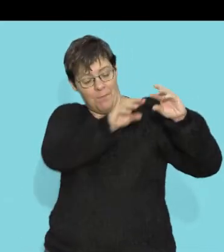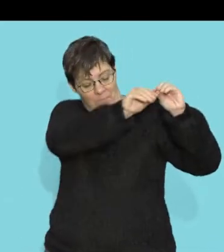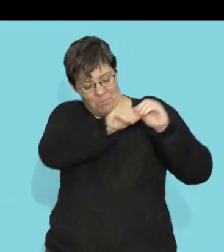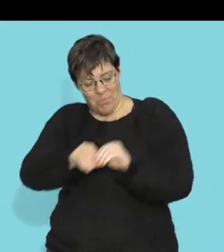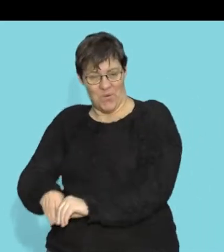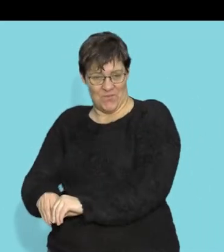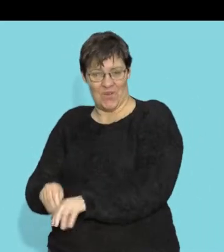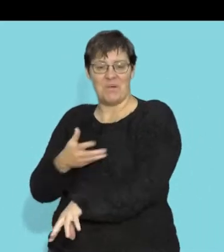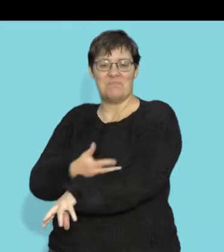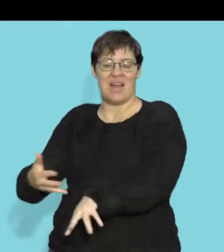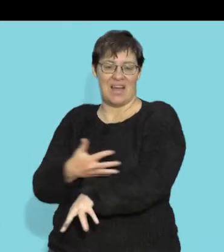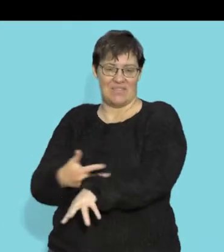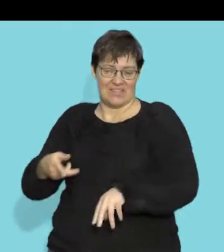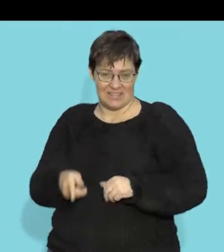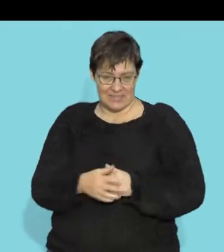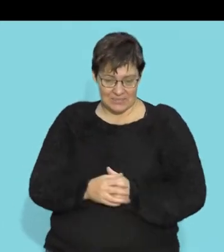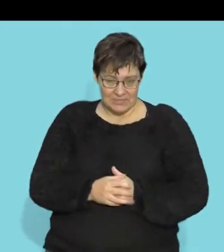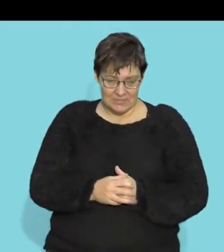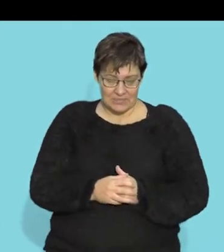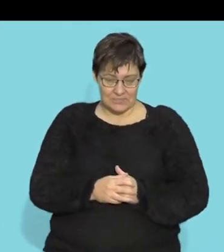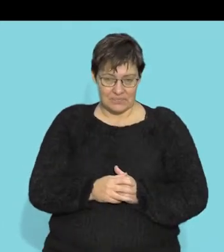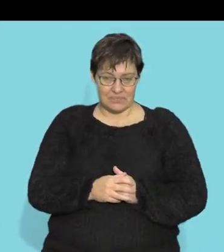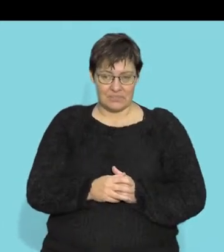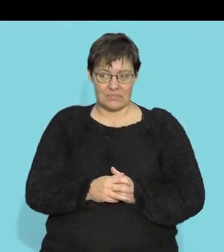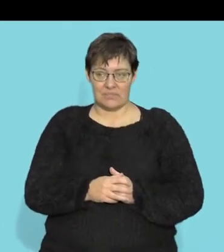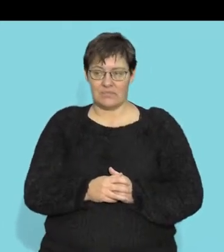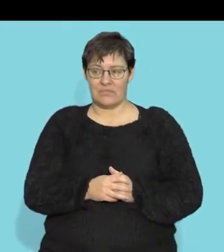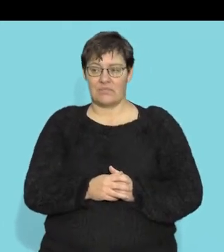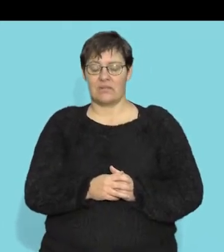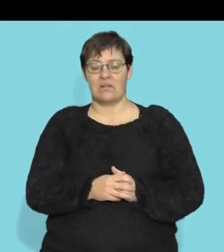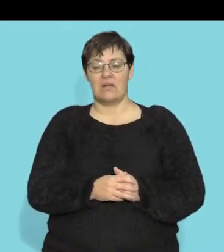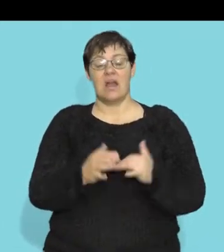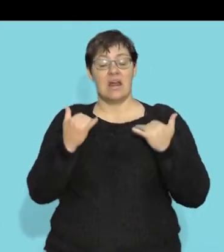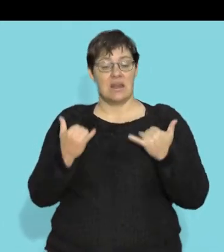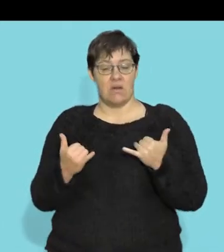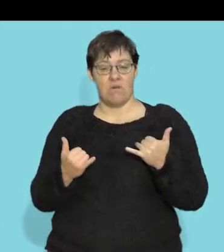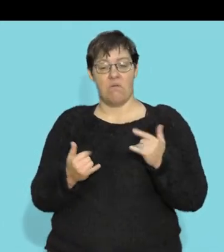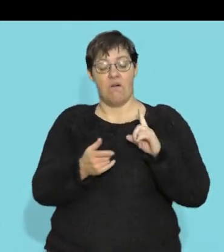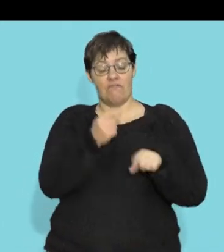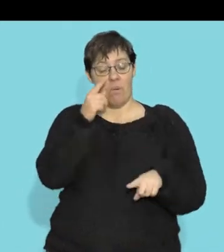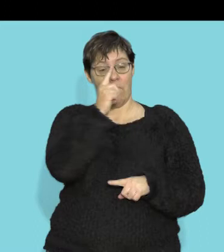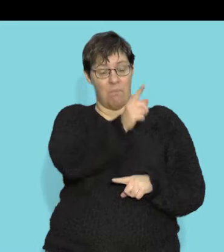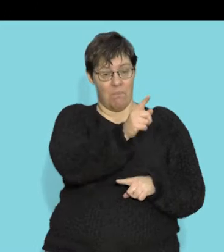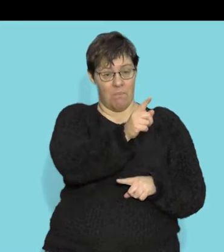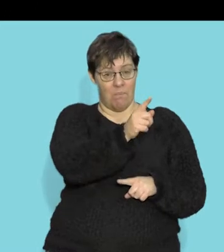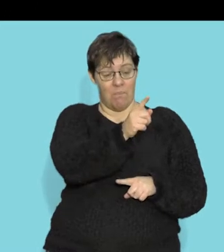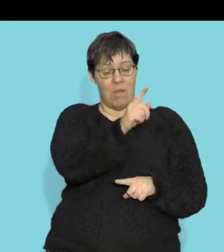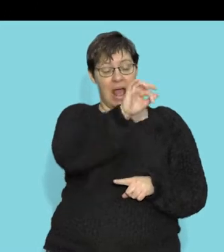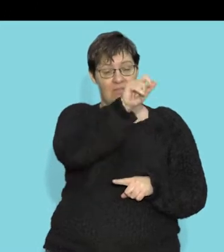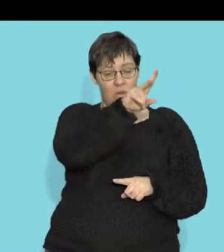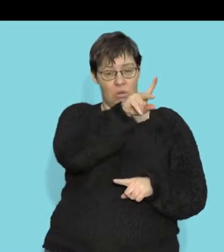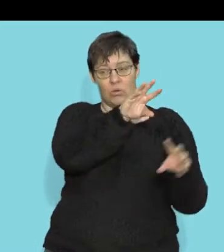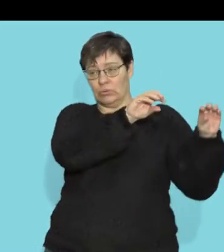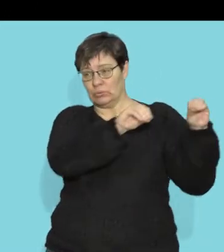into the blood capillary. So as you can see over there, so we've just moved it from the